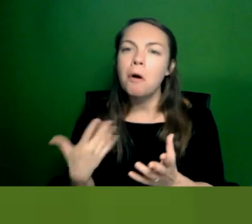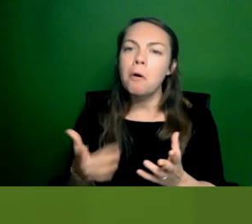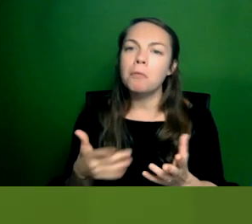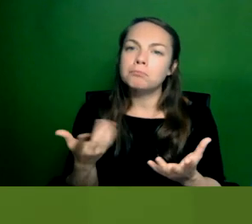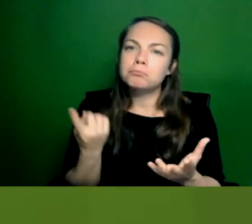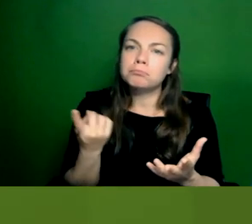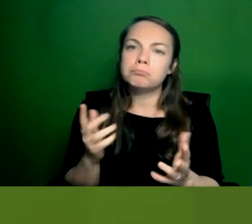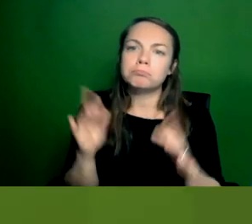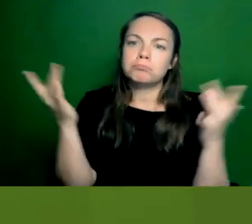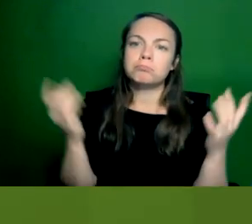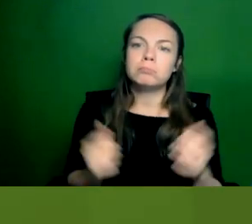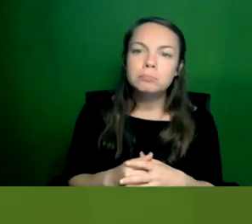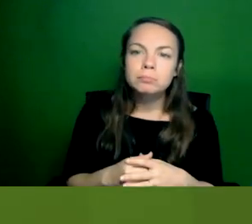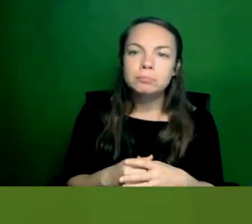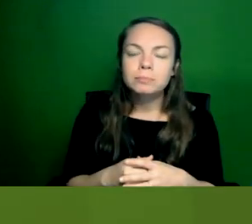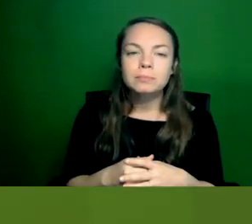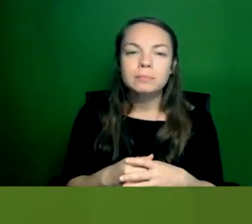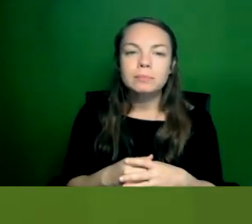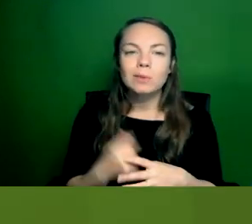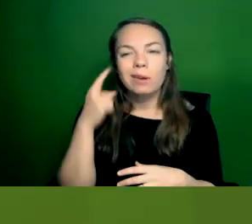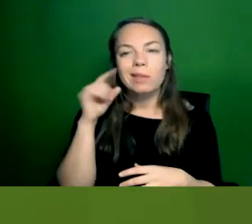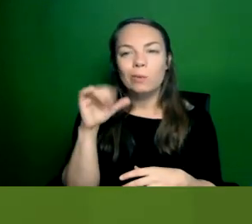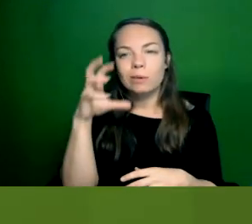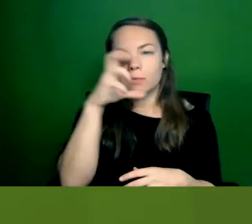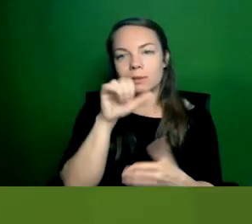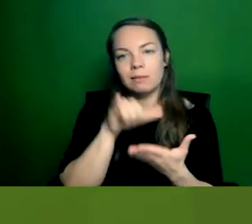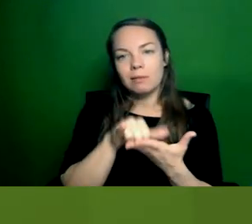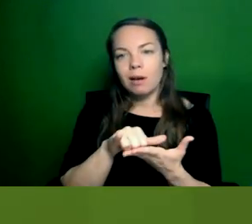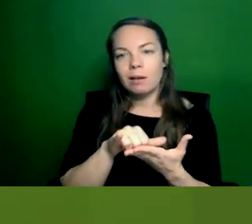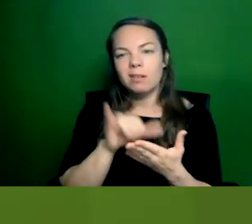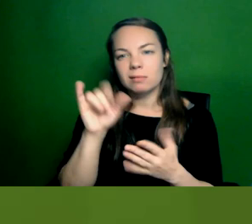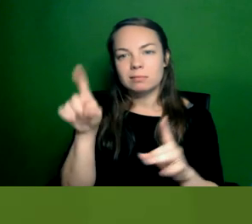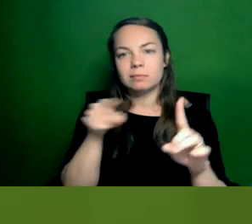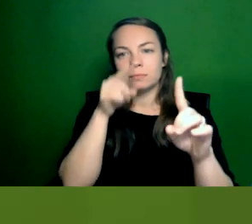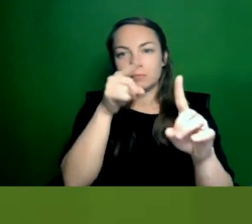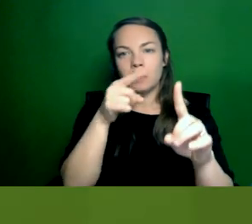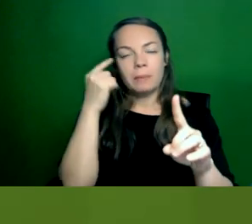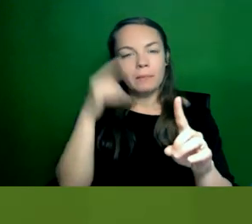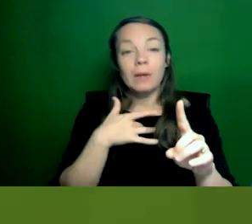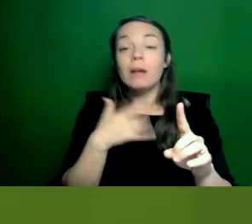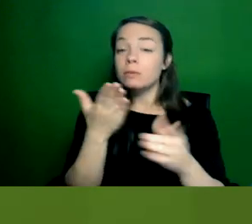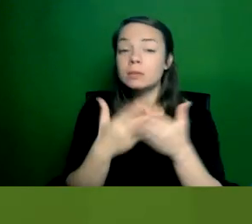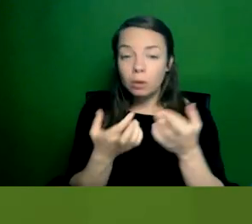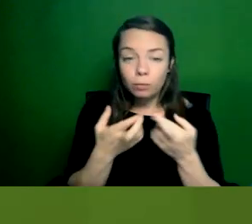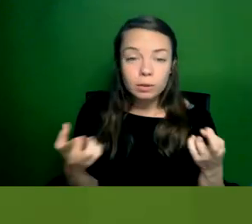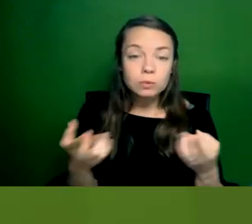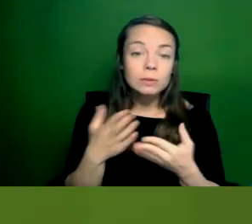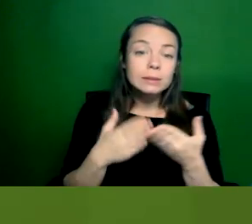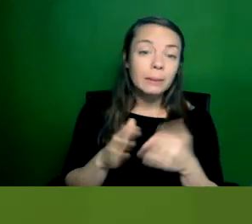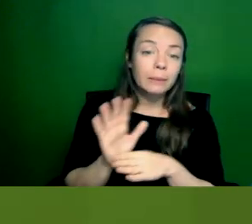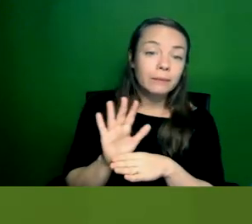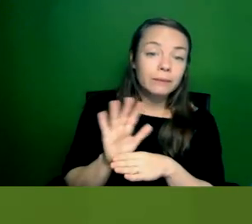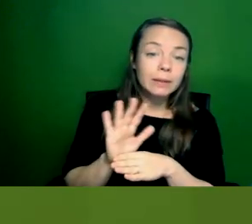think we're missing that. And I think we need to work towards the ability to, I think there are some resources, there's so many videos out there, there's